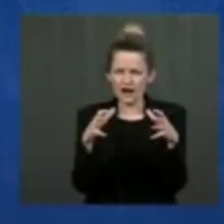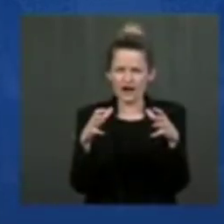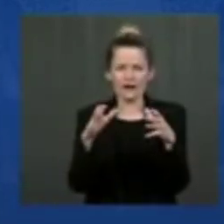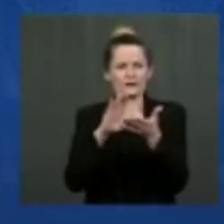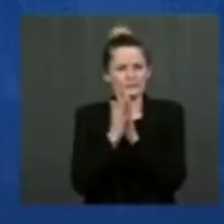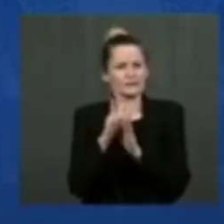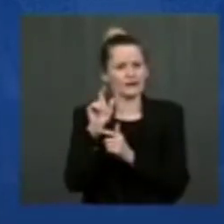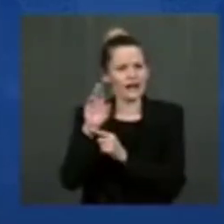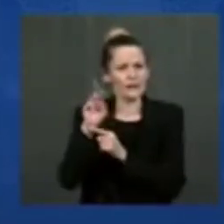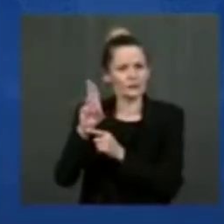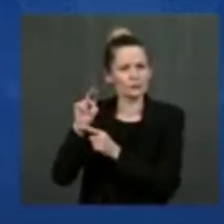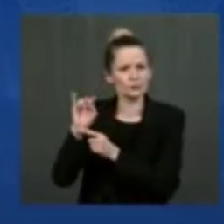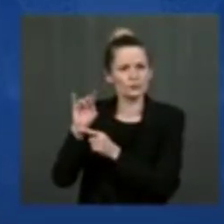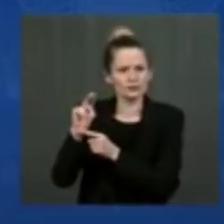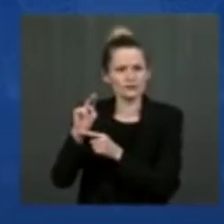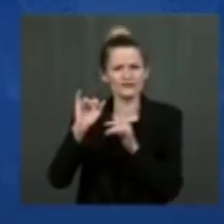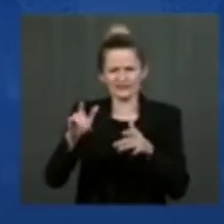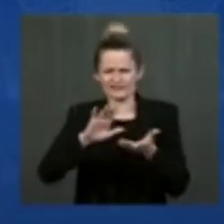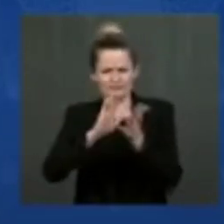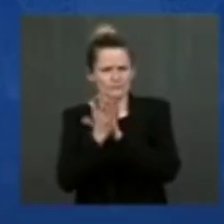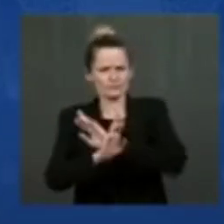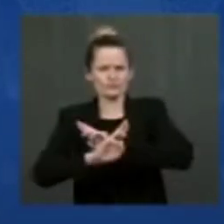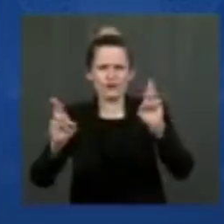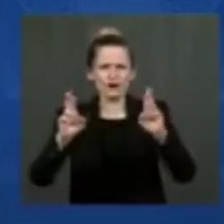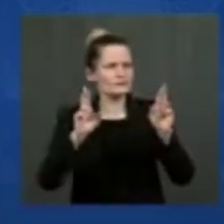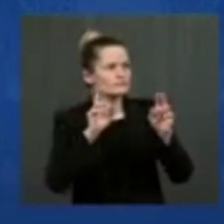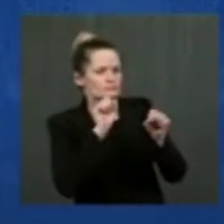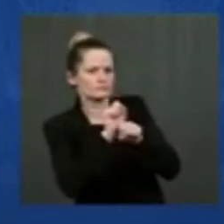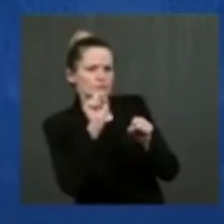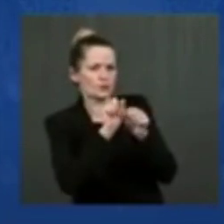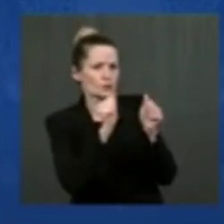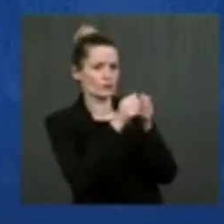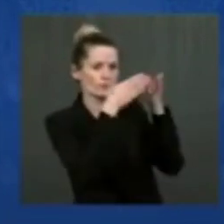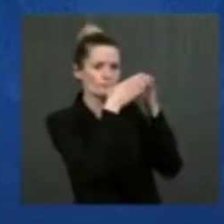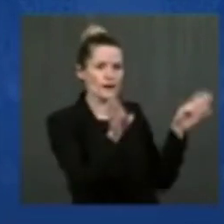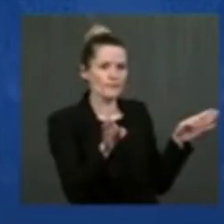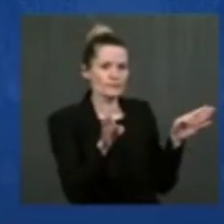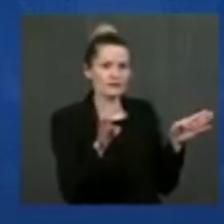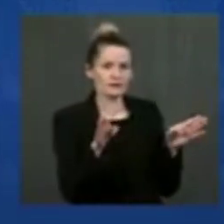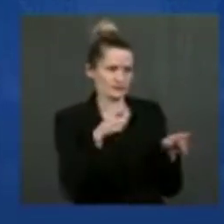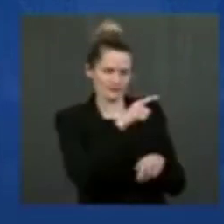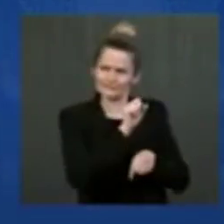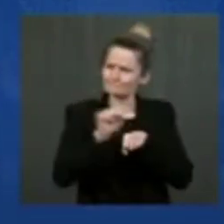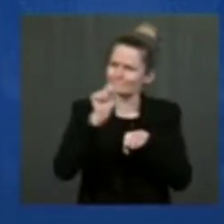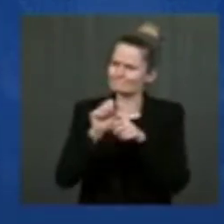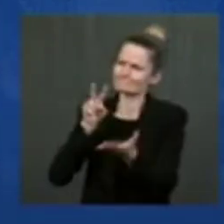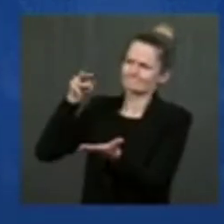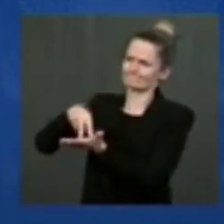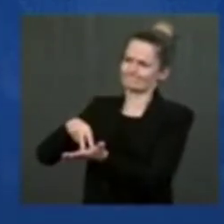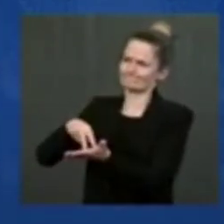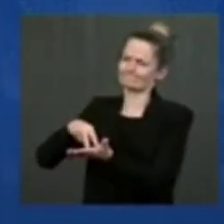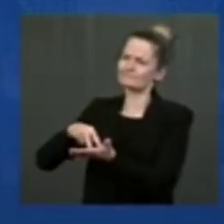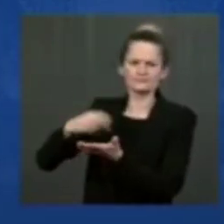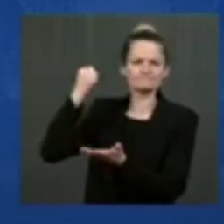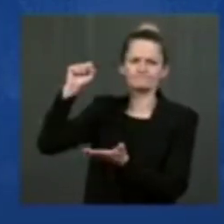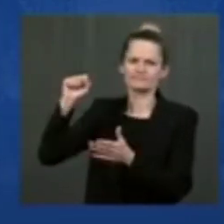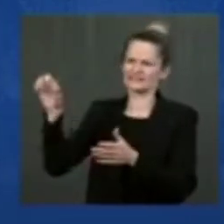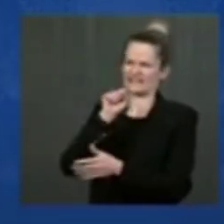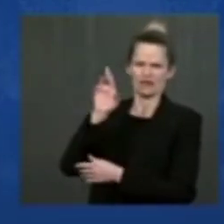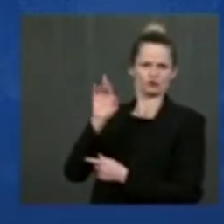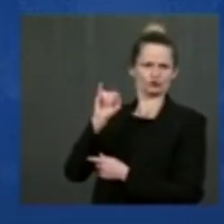side, workers standing up and taking risks, and the most pro-union administration in